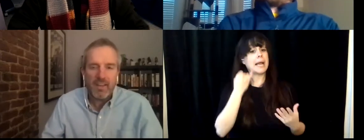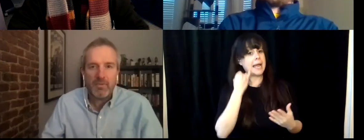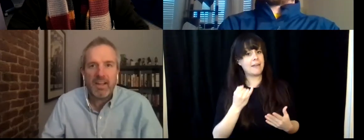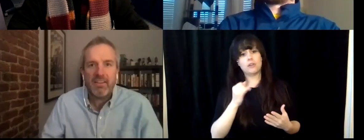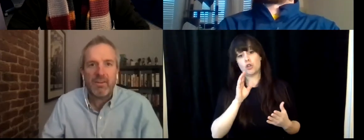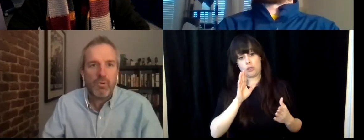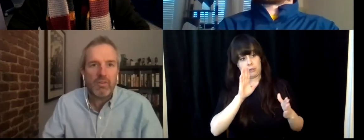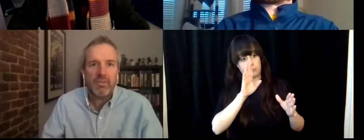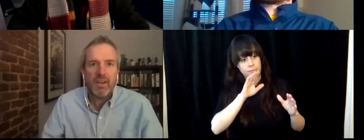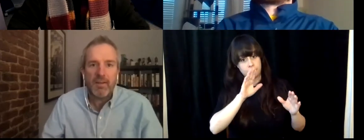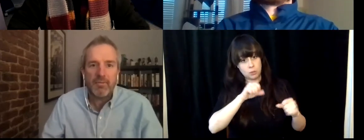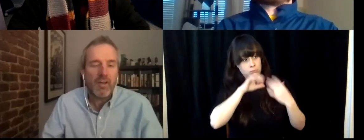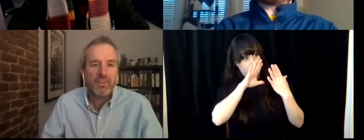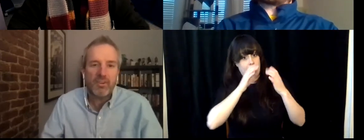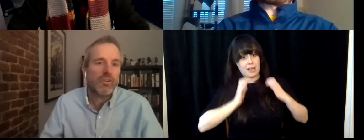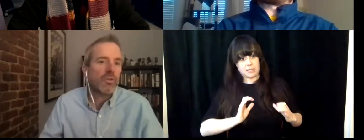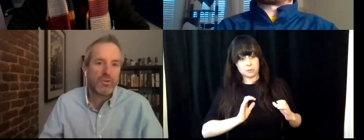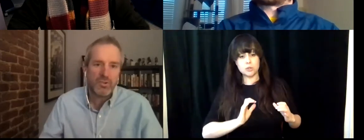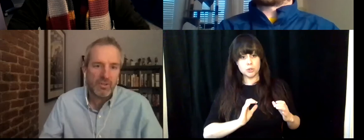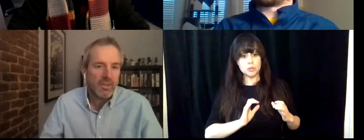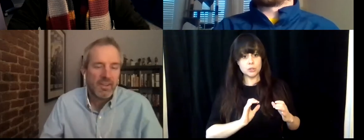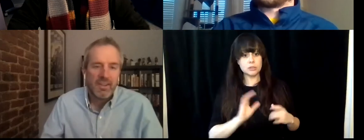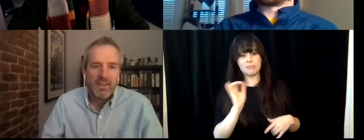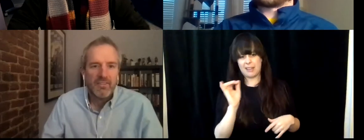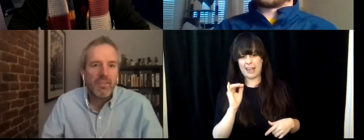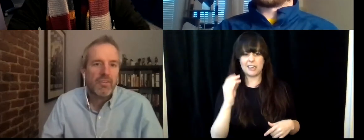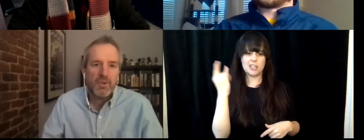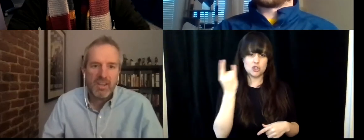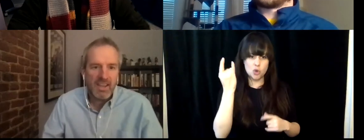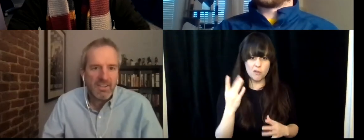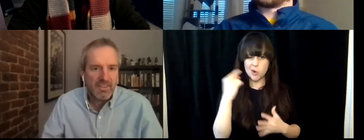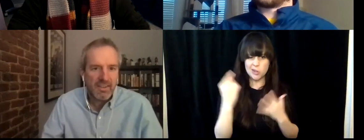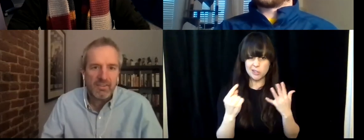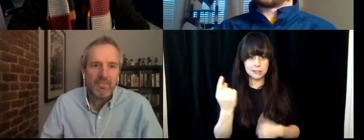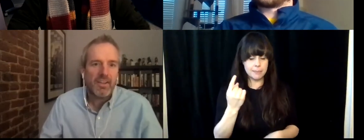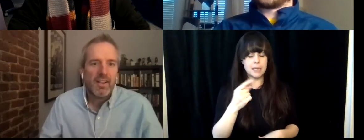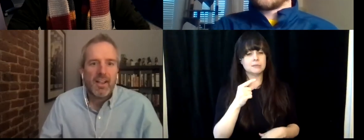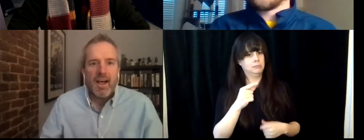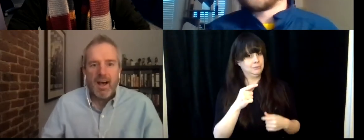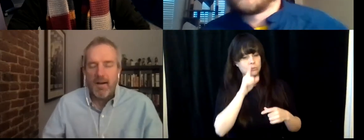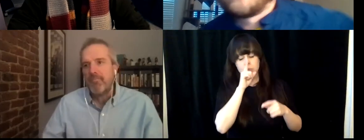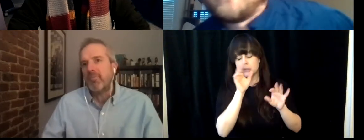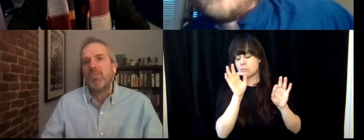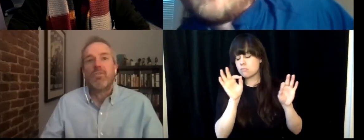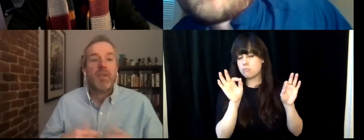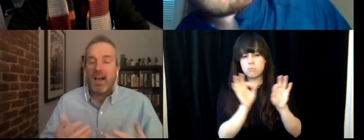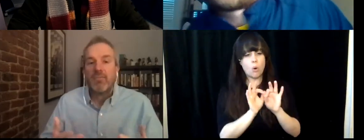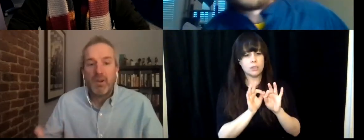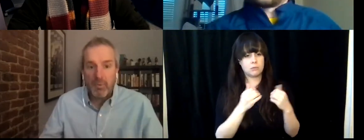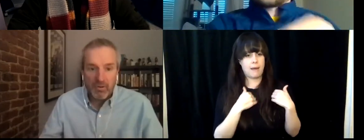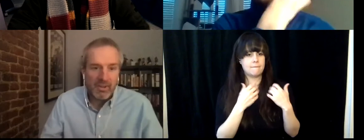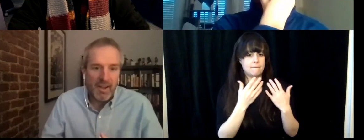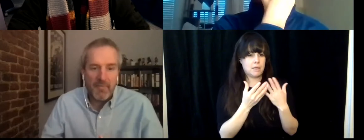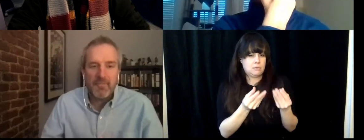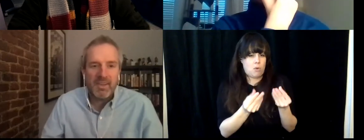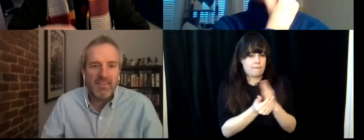in the hospitality world, soft skills are crucial. You know, so there's communication skills, just being